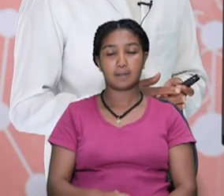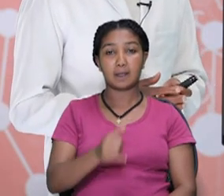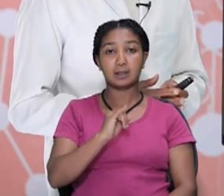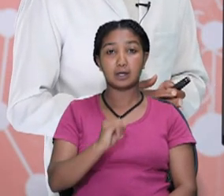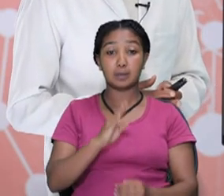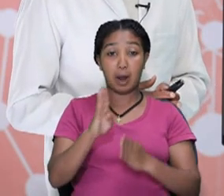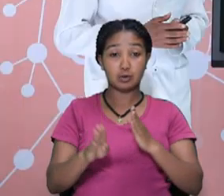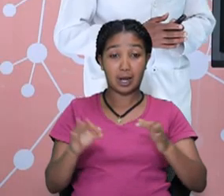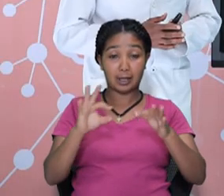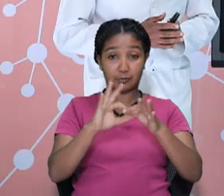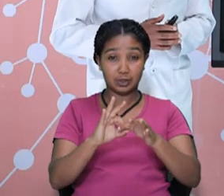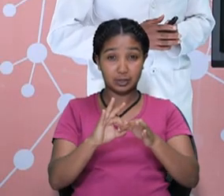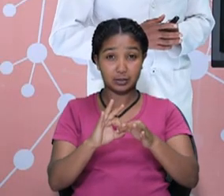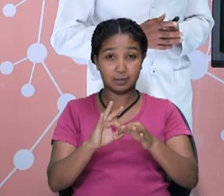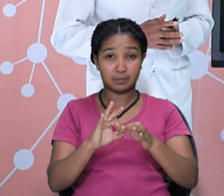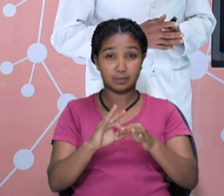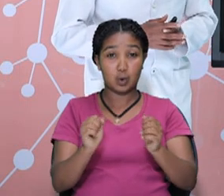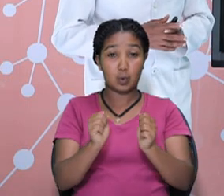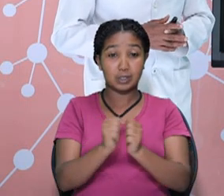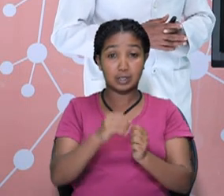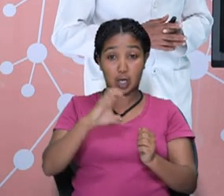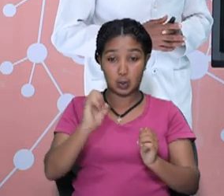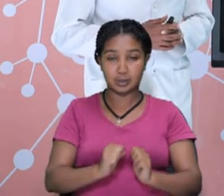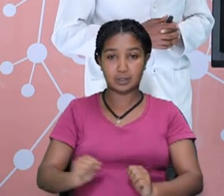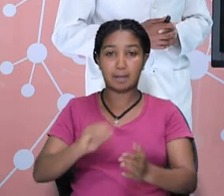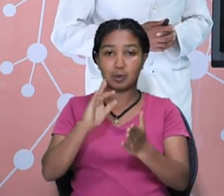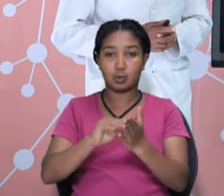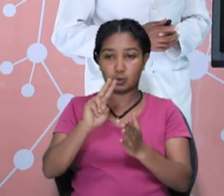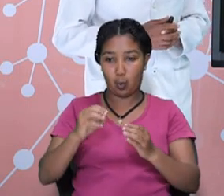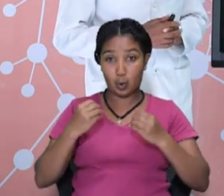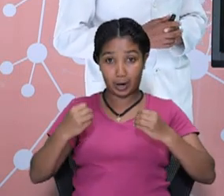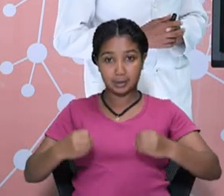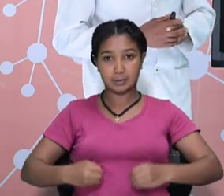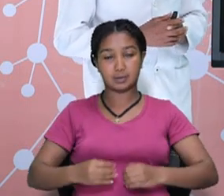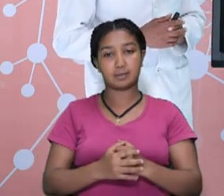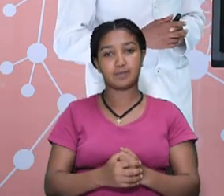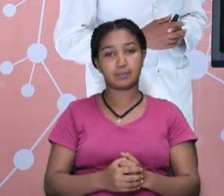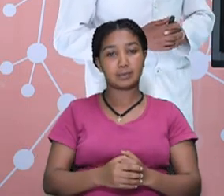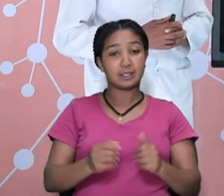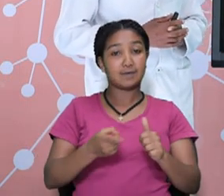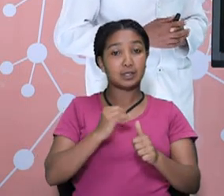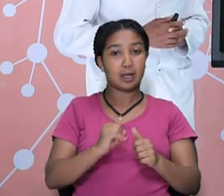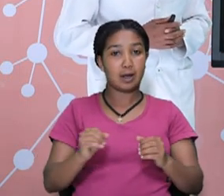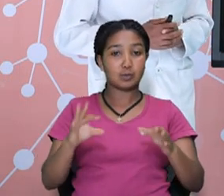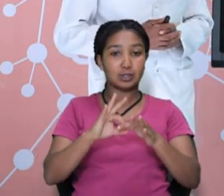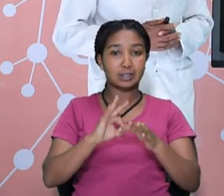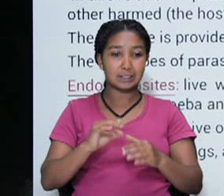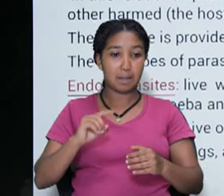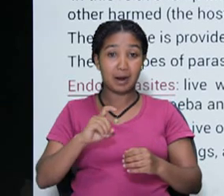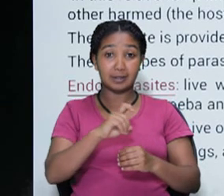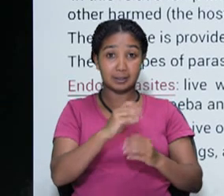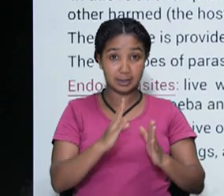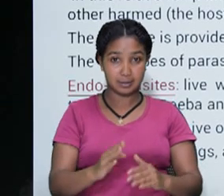The other is biological association within an ecosystem between two organisms. The first association is